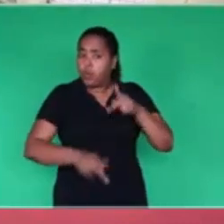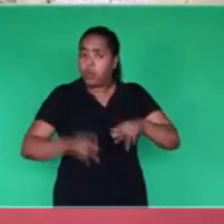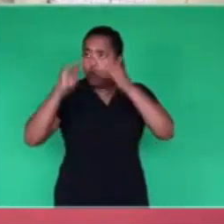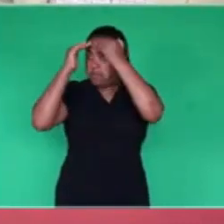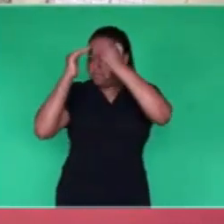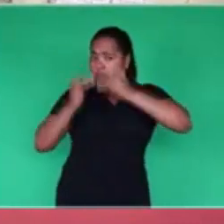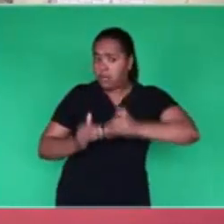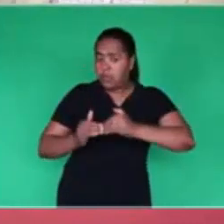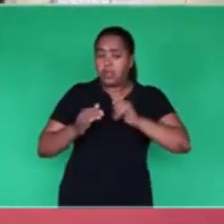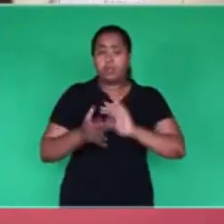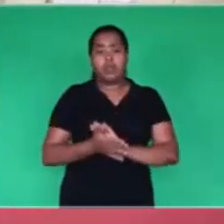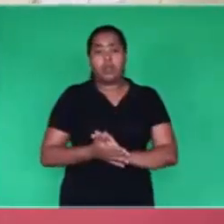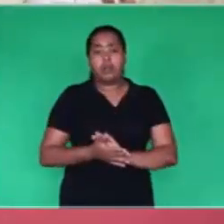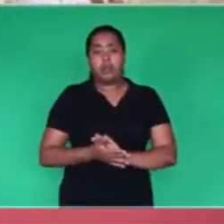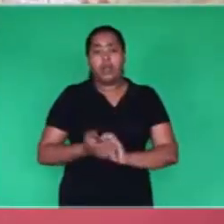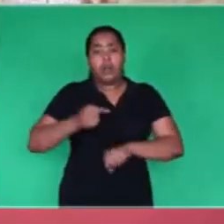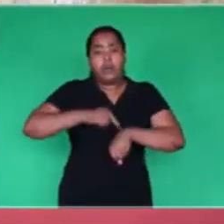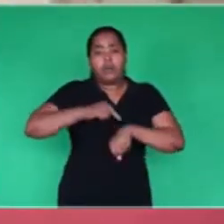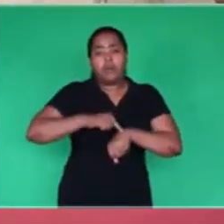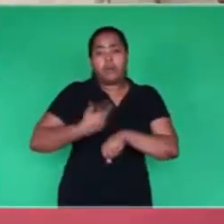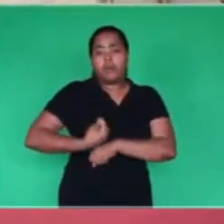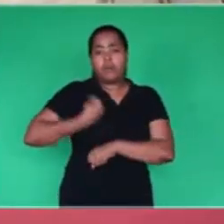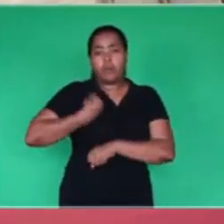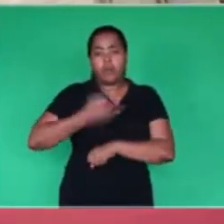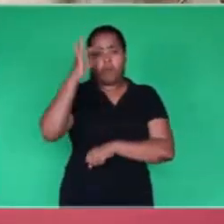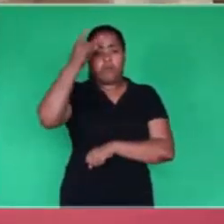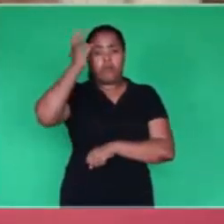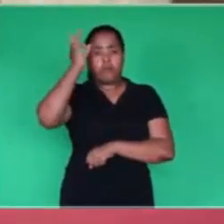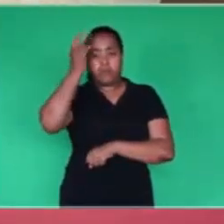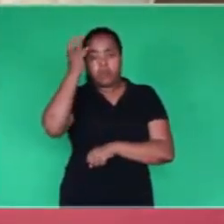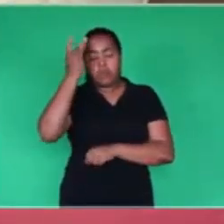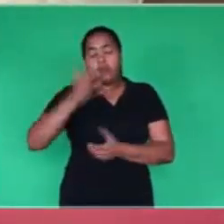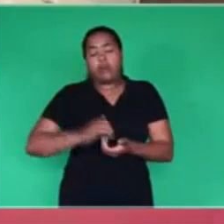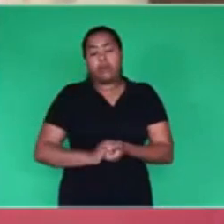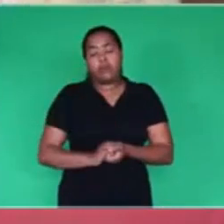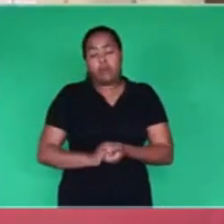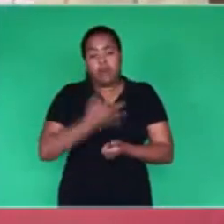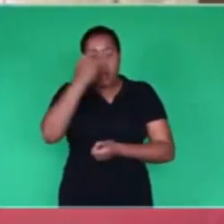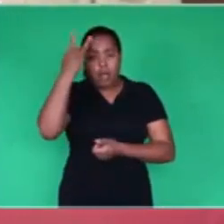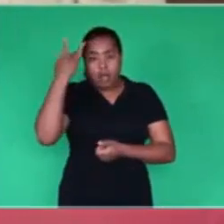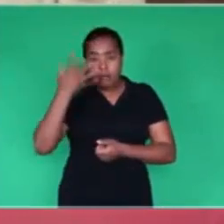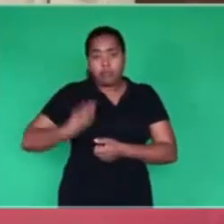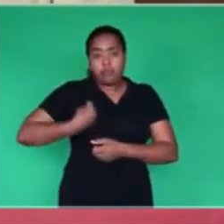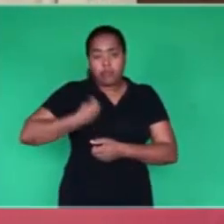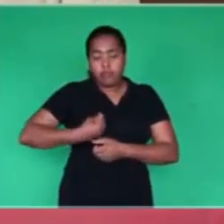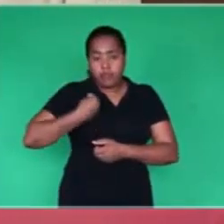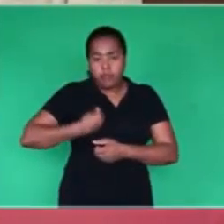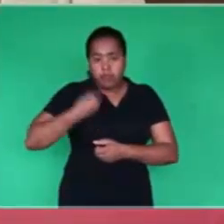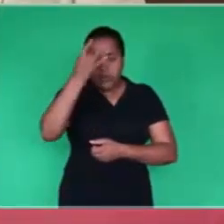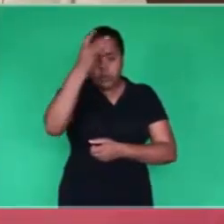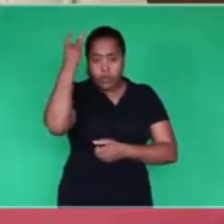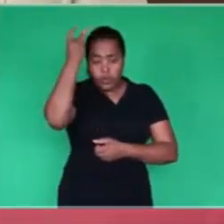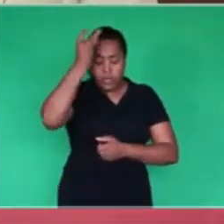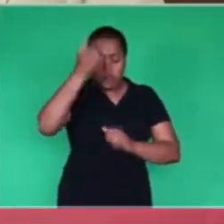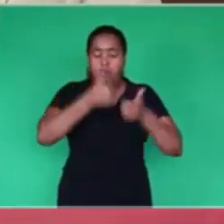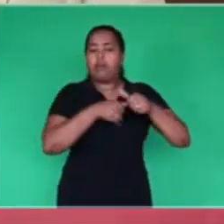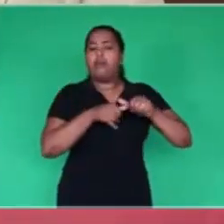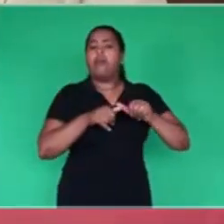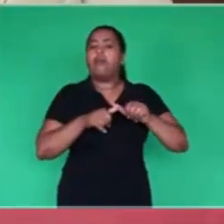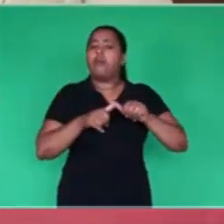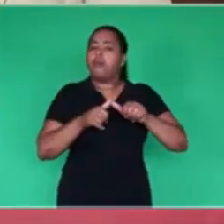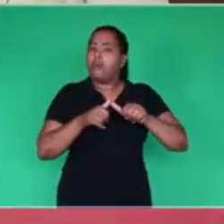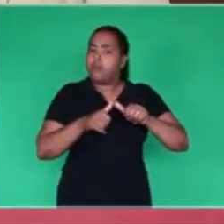freely. But if you are in this situation, oblivious to the moment or under